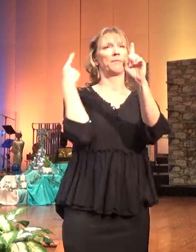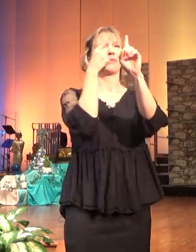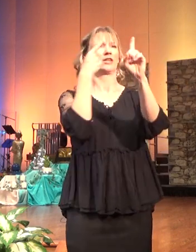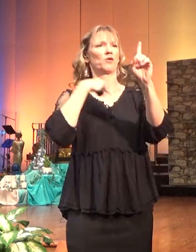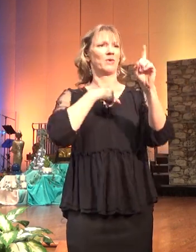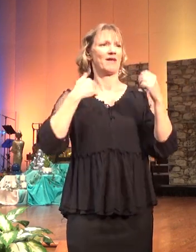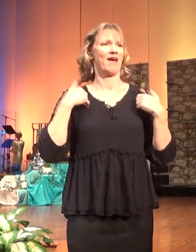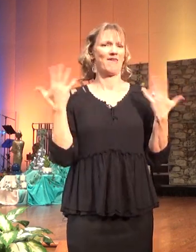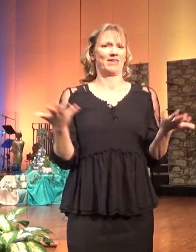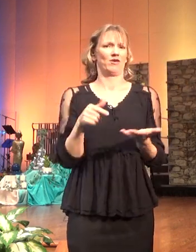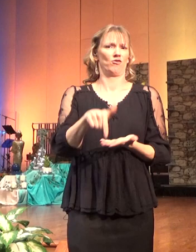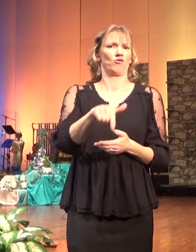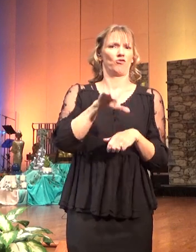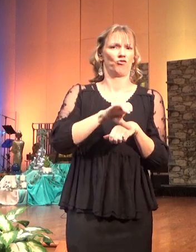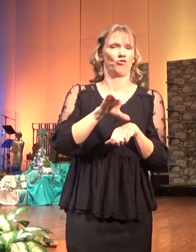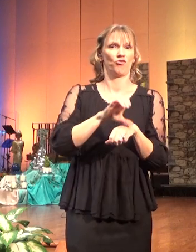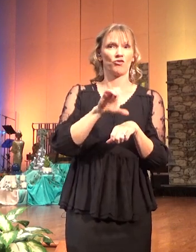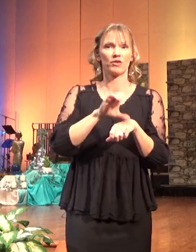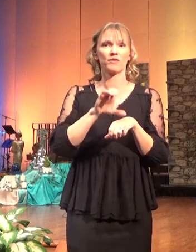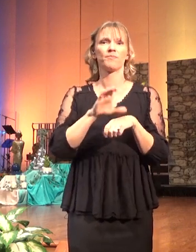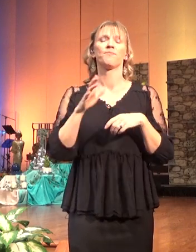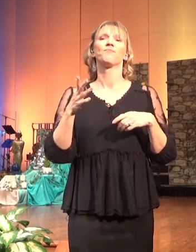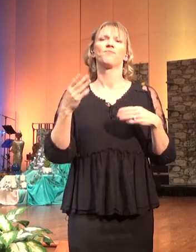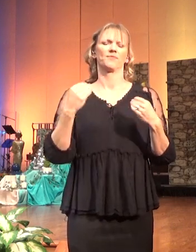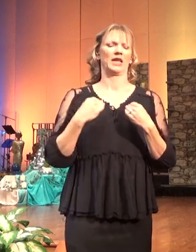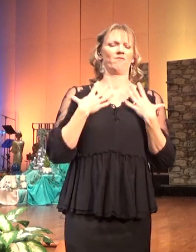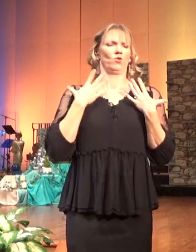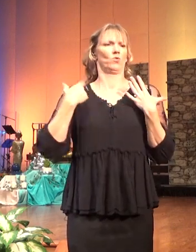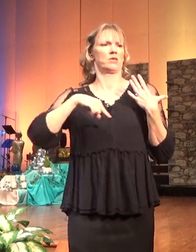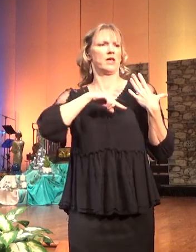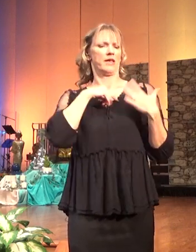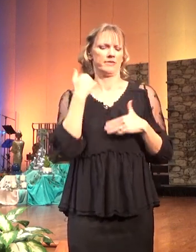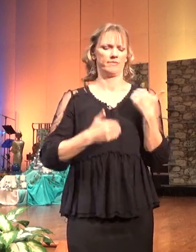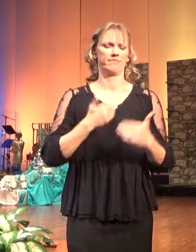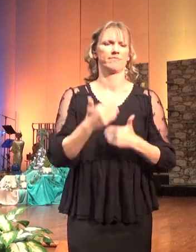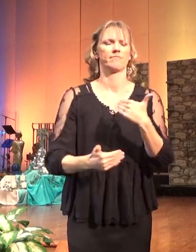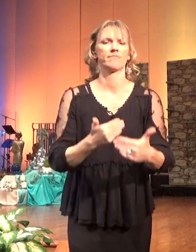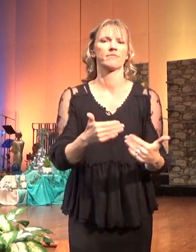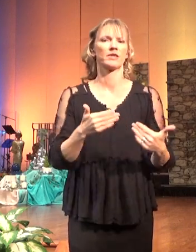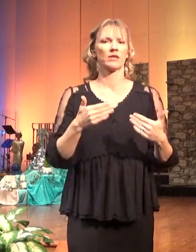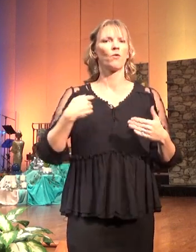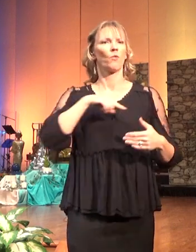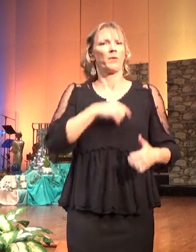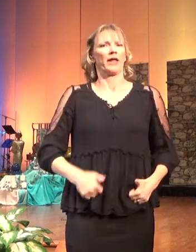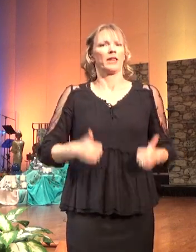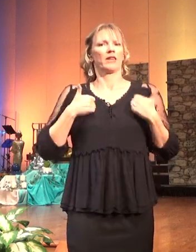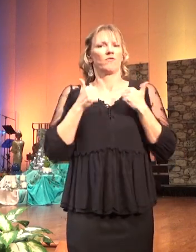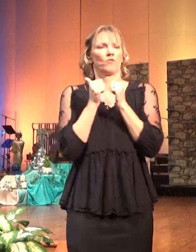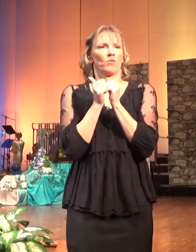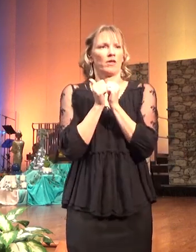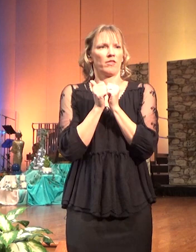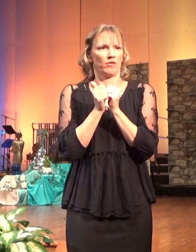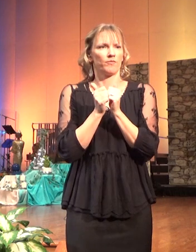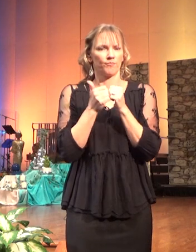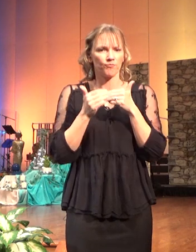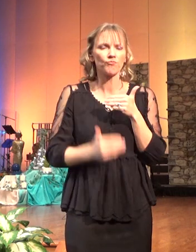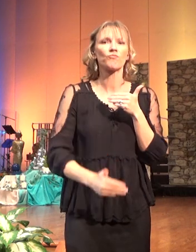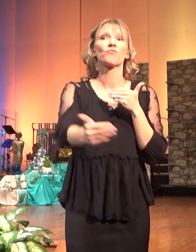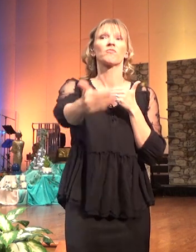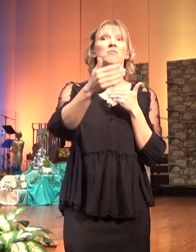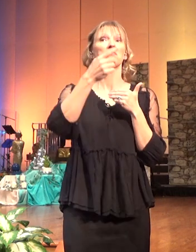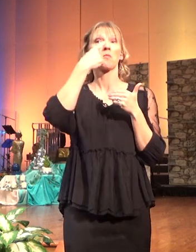at Mile High Church. It fuels us forward as we live our life together. And so if you would indulge me